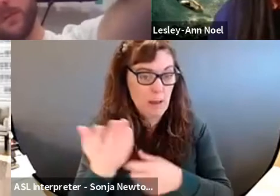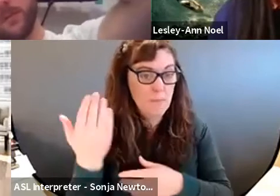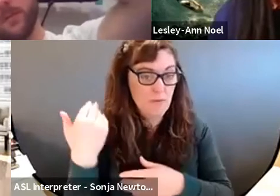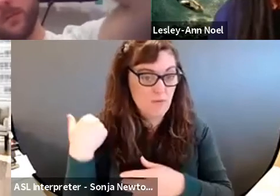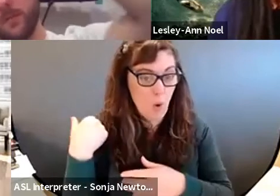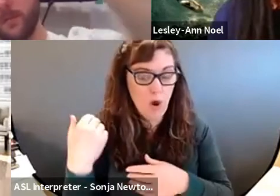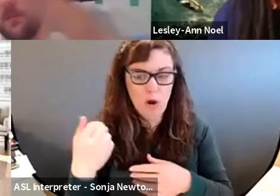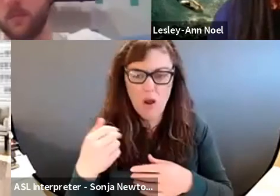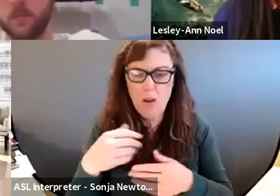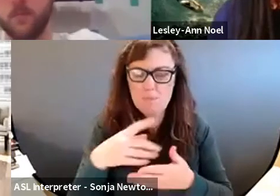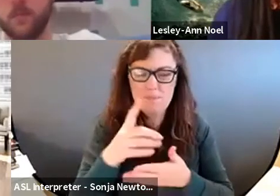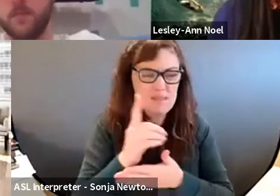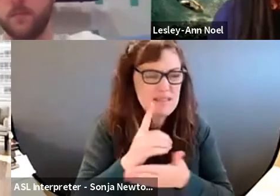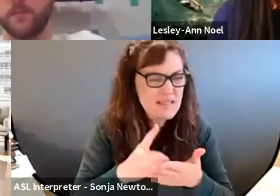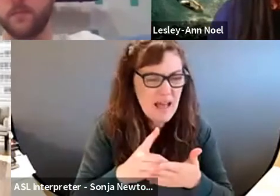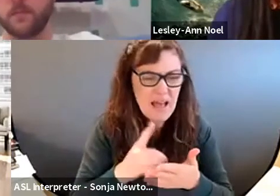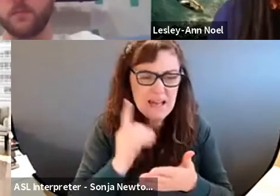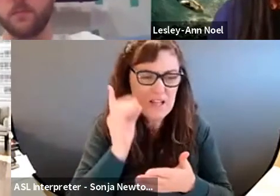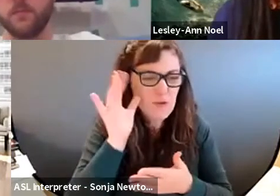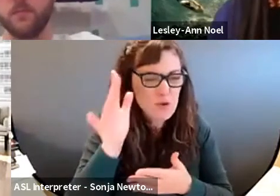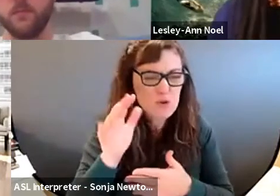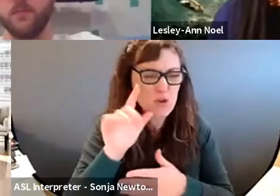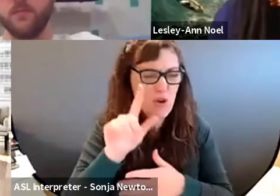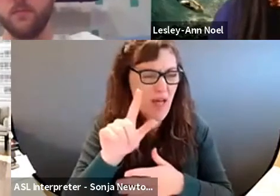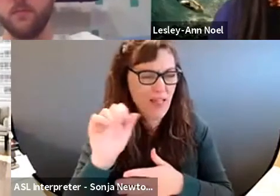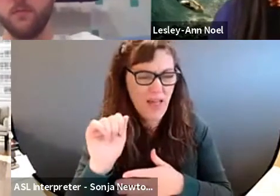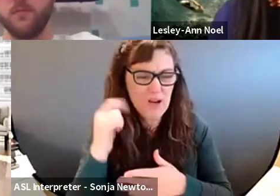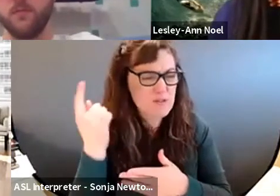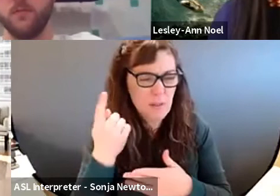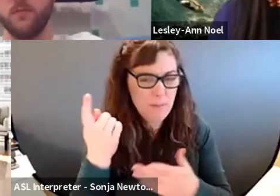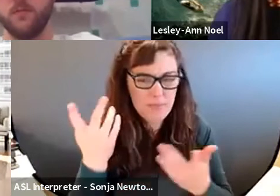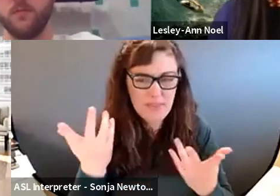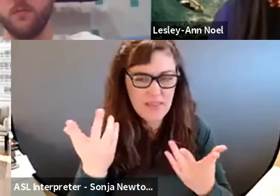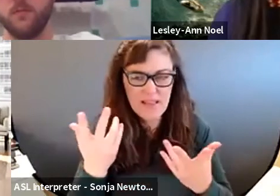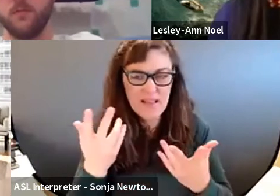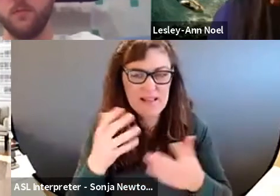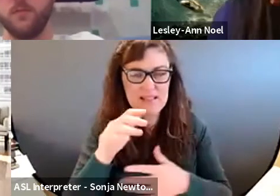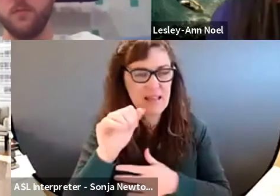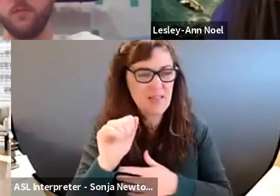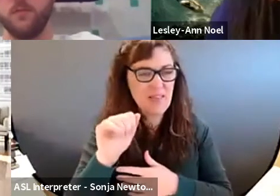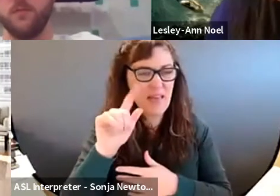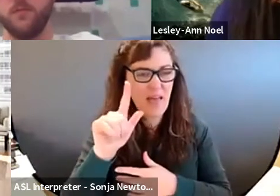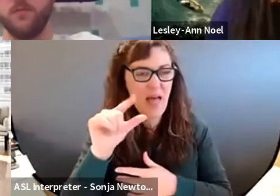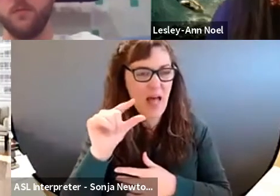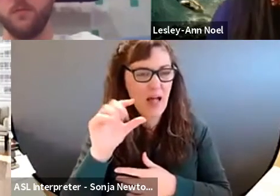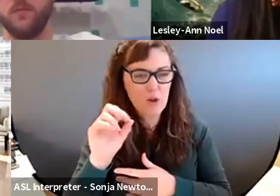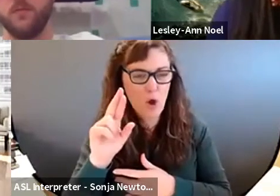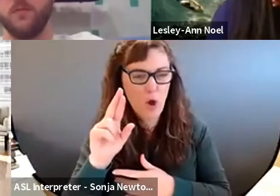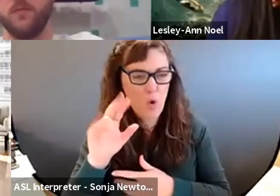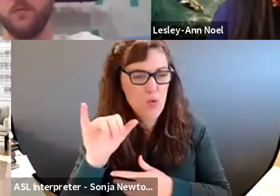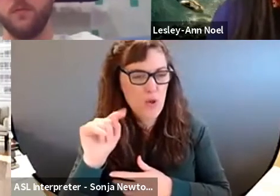was like Design Futures LA. Did you come to that one? It was like the Fathomers and Afro Rhythms of the Future. Were you able to come to that